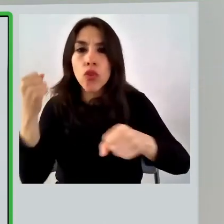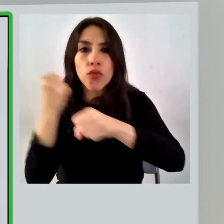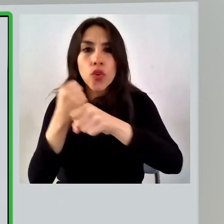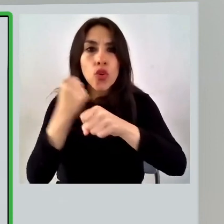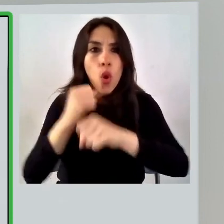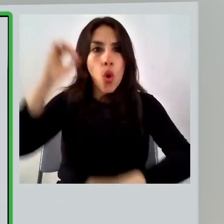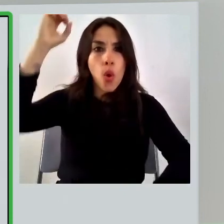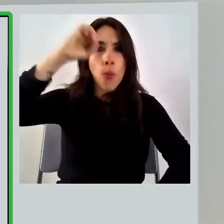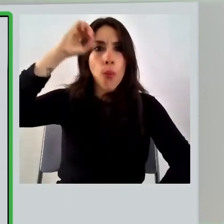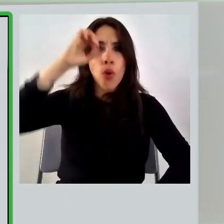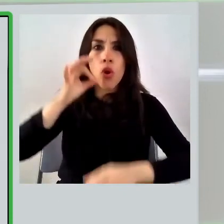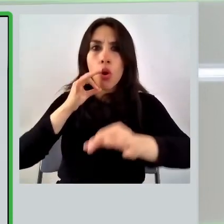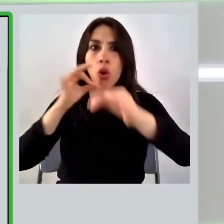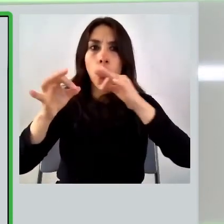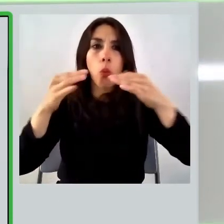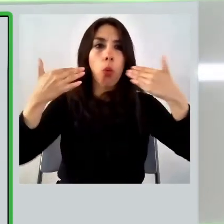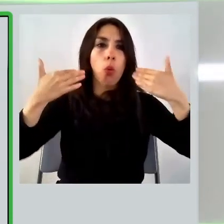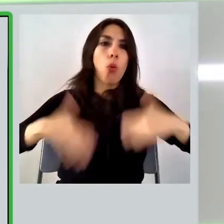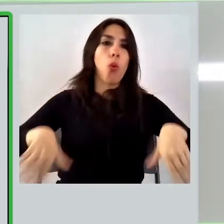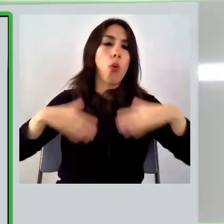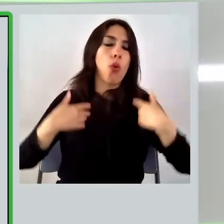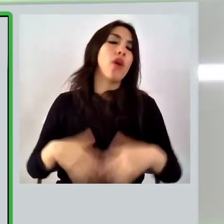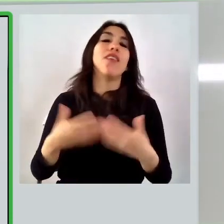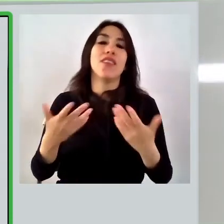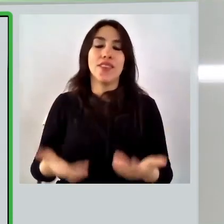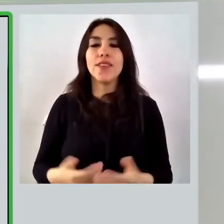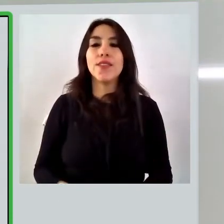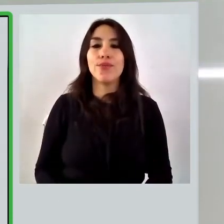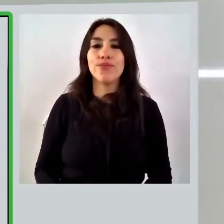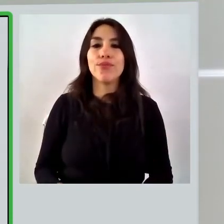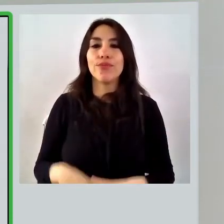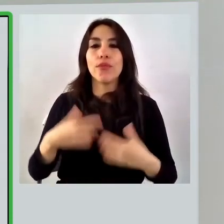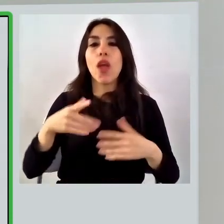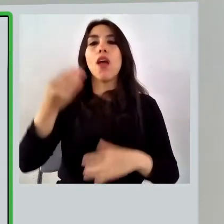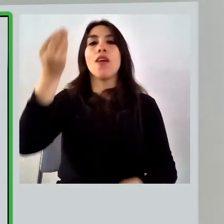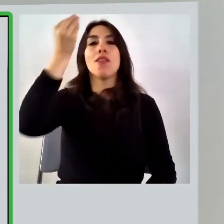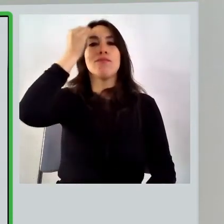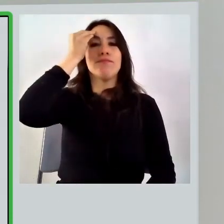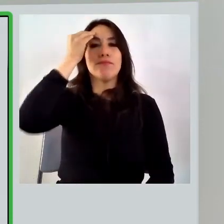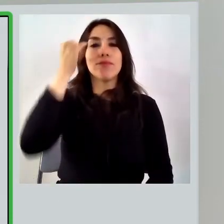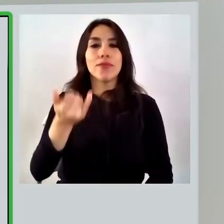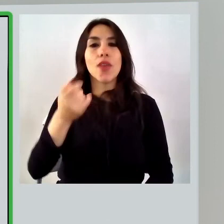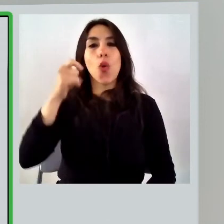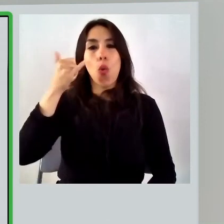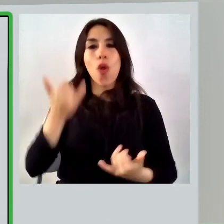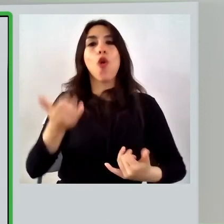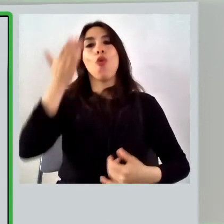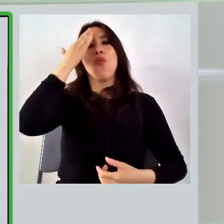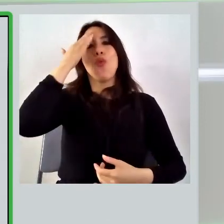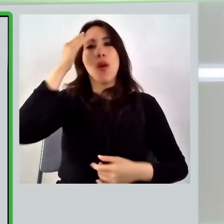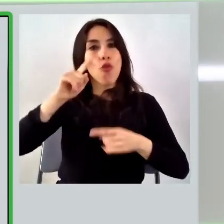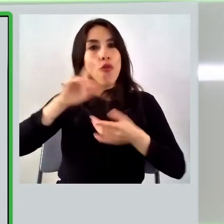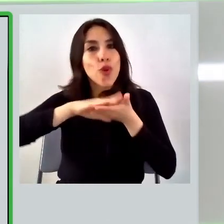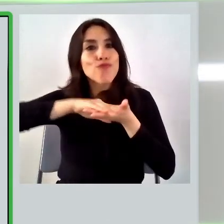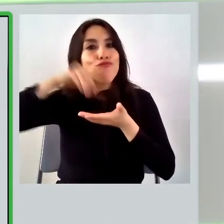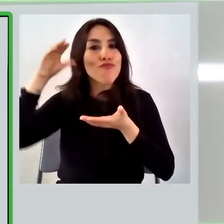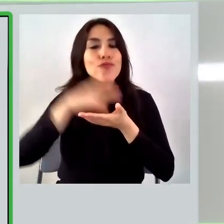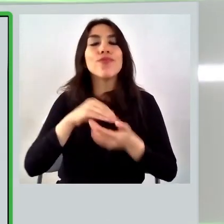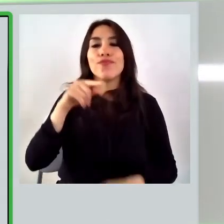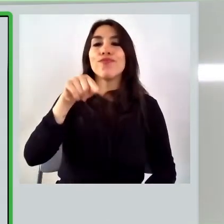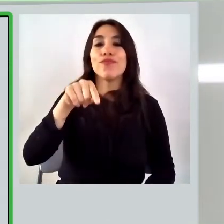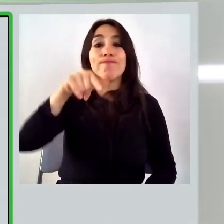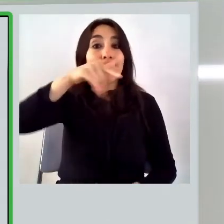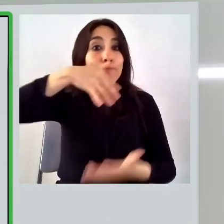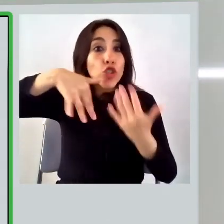learned from those environments in which employees with disabilities are thriving. So again, we focused on